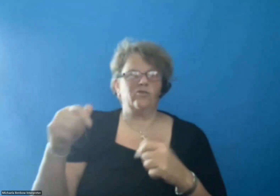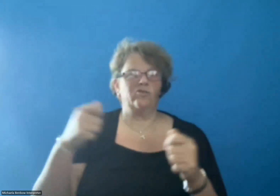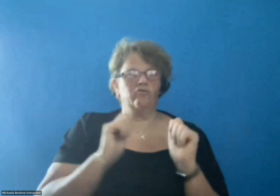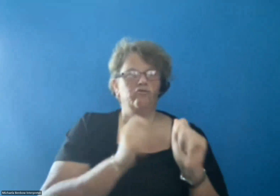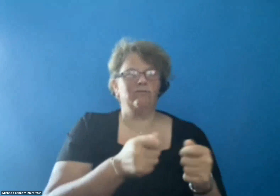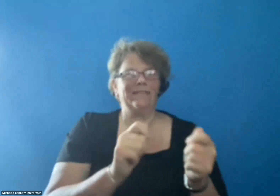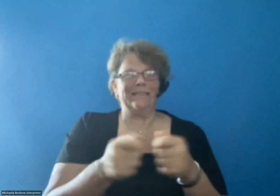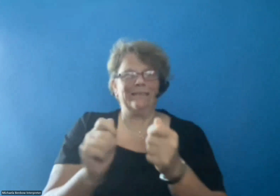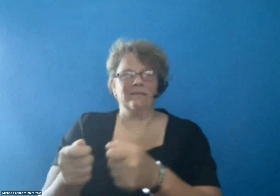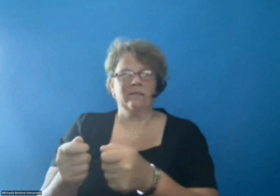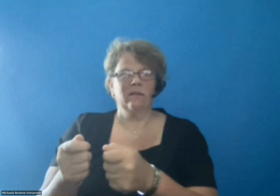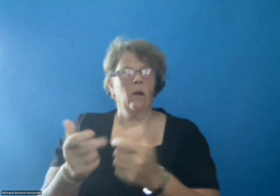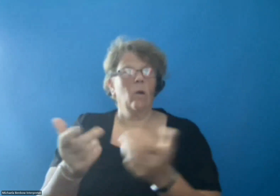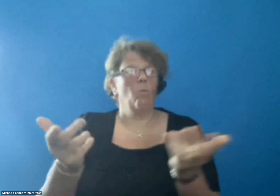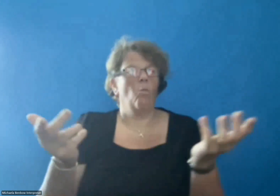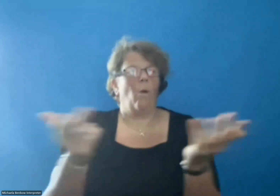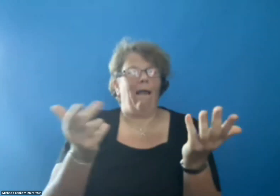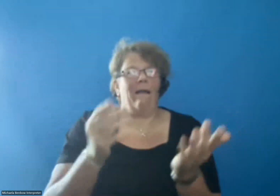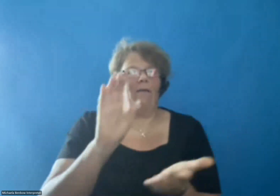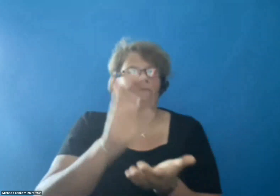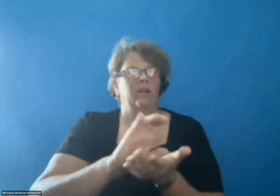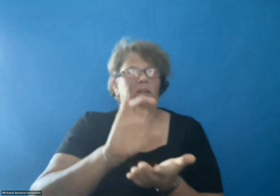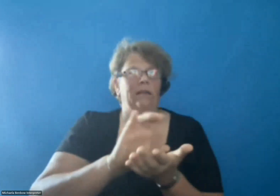funding availability?